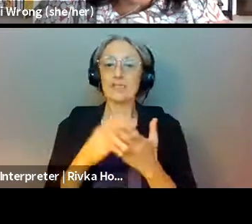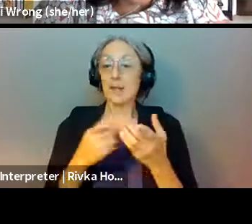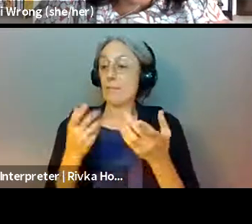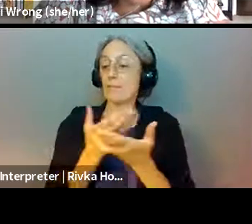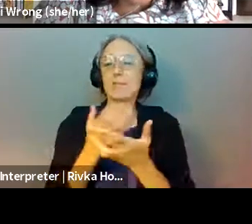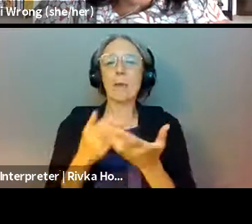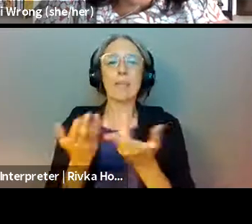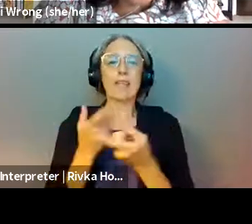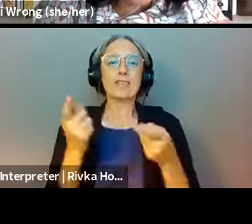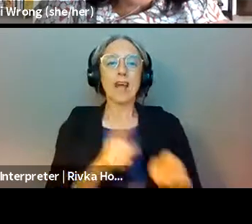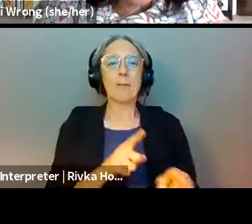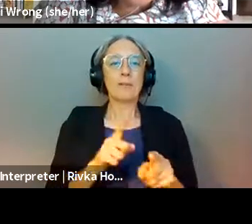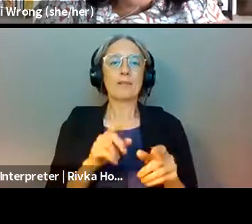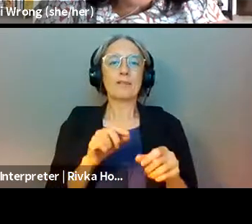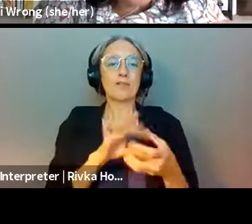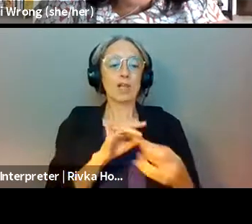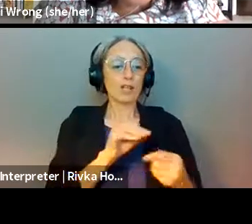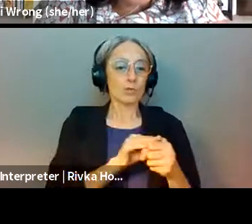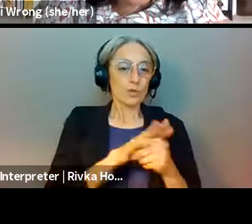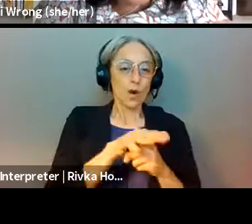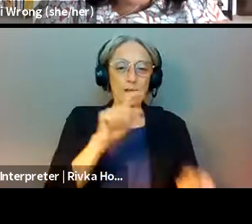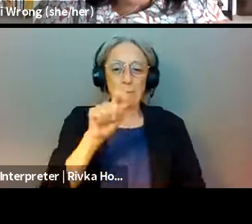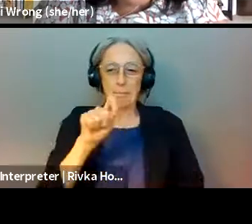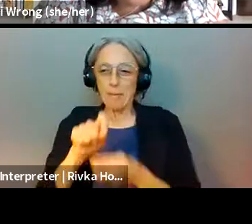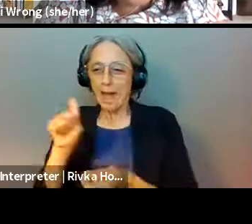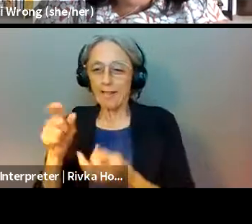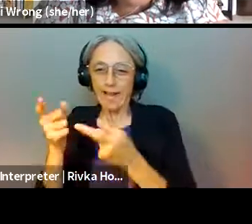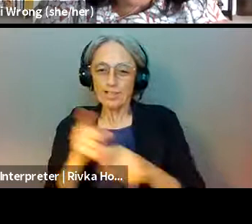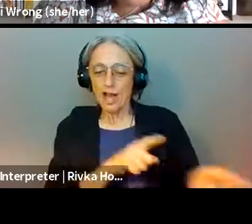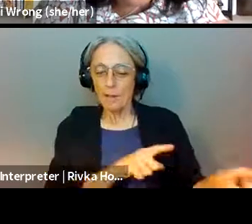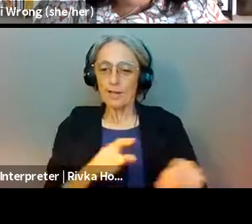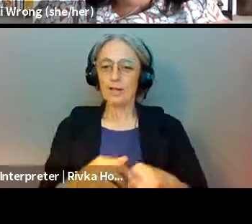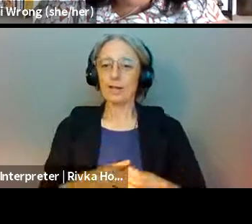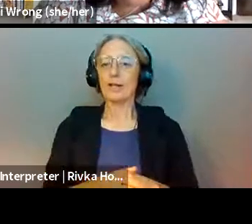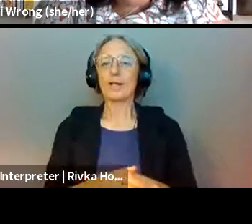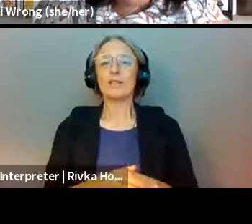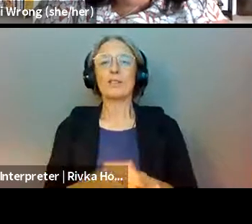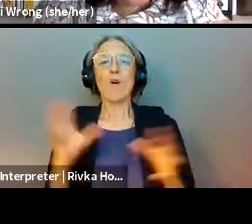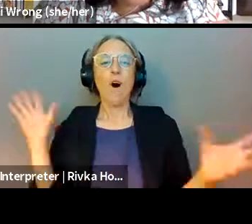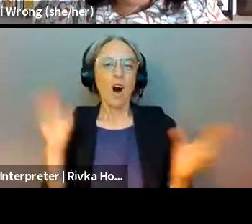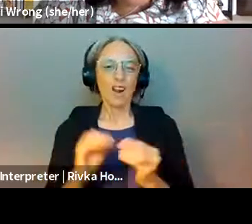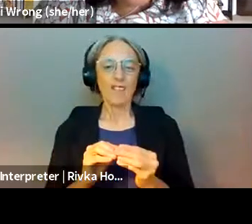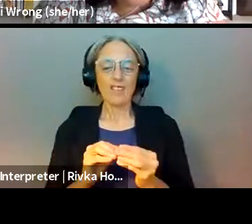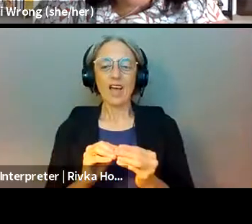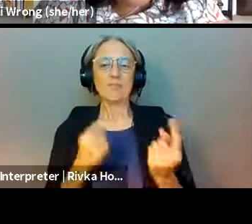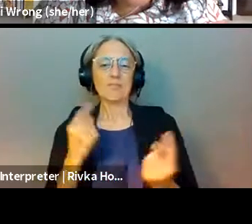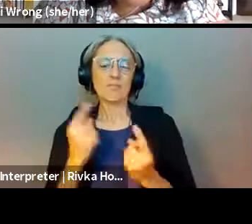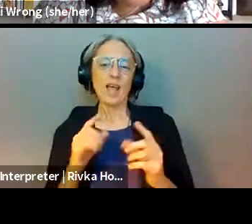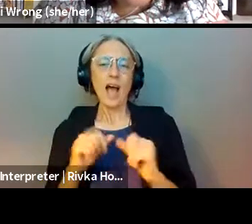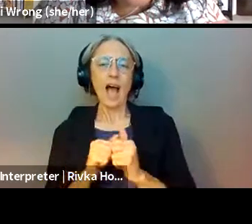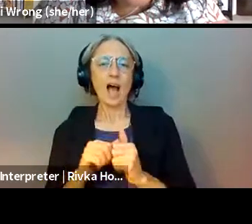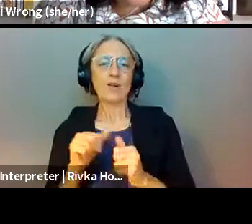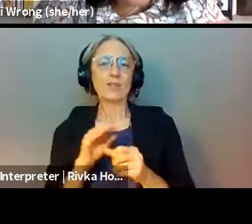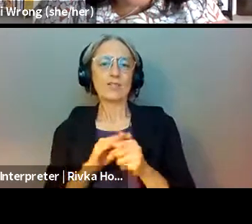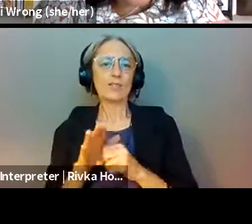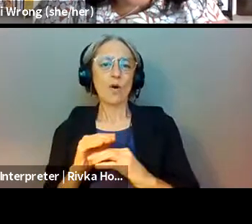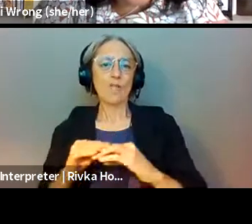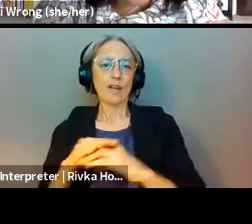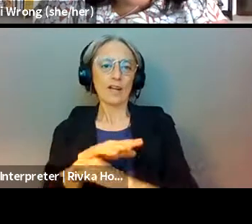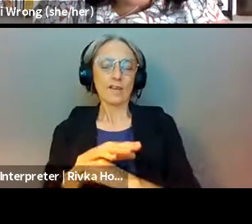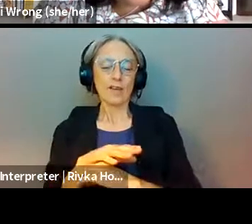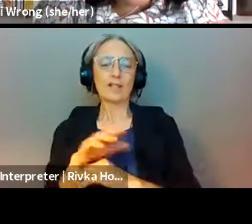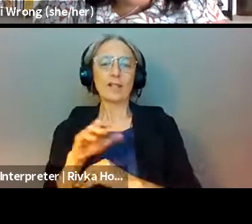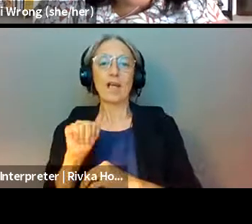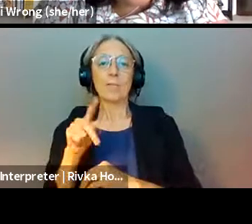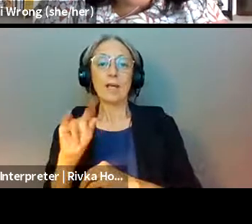COVID, how has the ADA sort of affected particularly the API community, but also immigrants